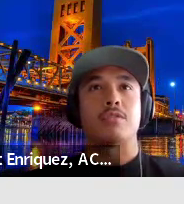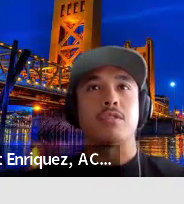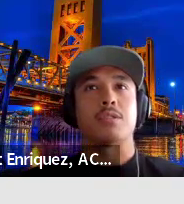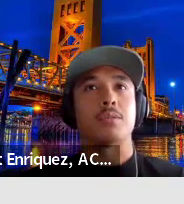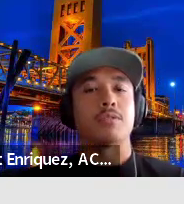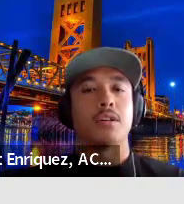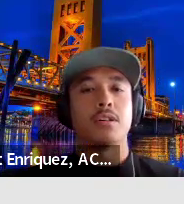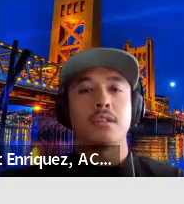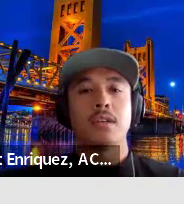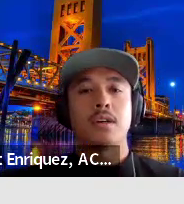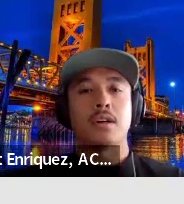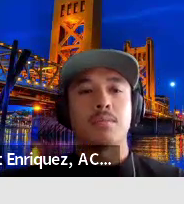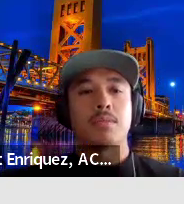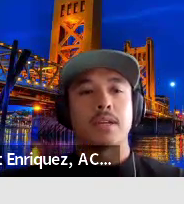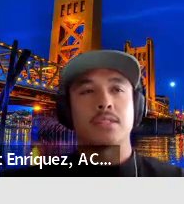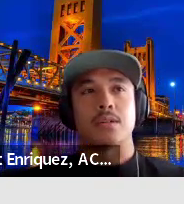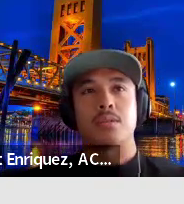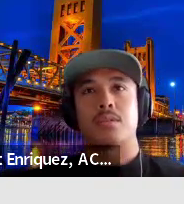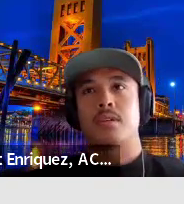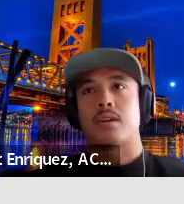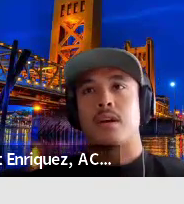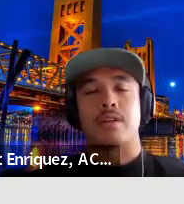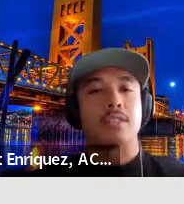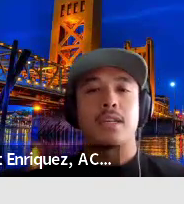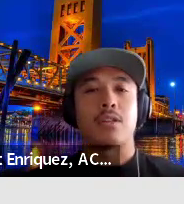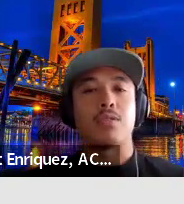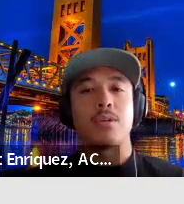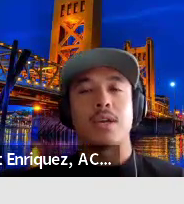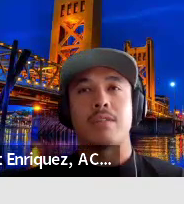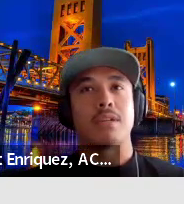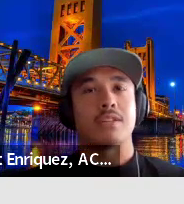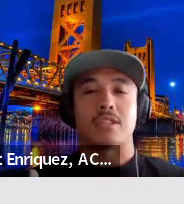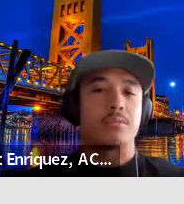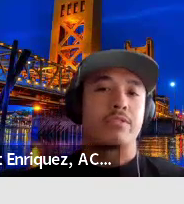we transition from summer to fall. Right, so obviously in